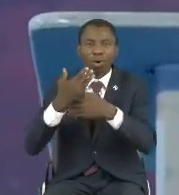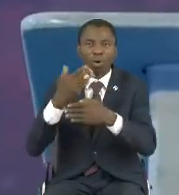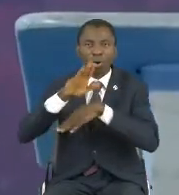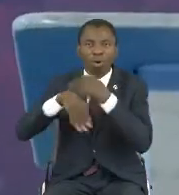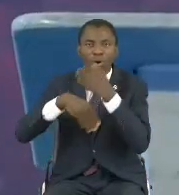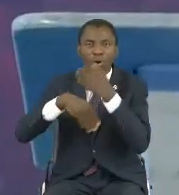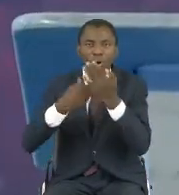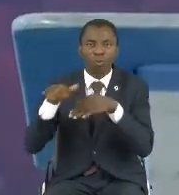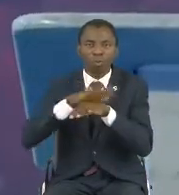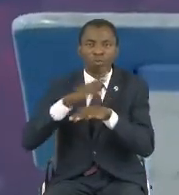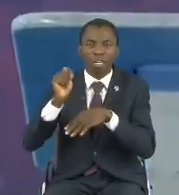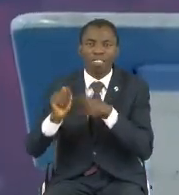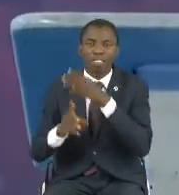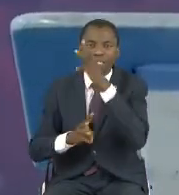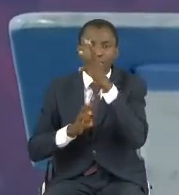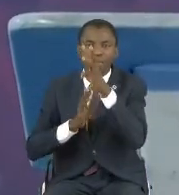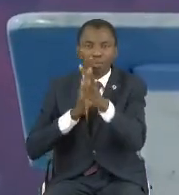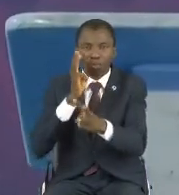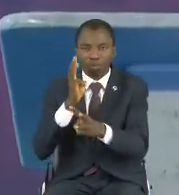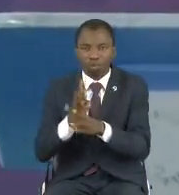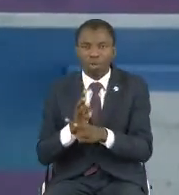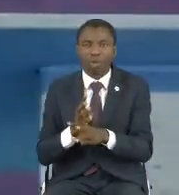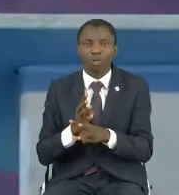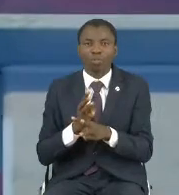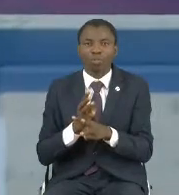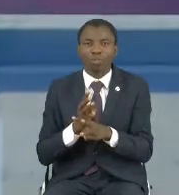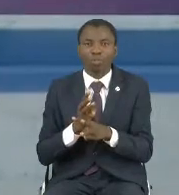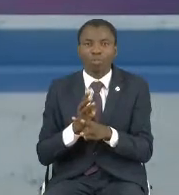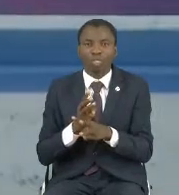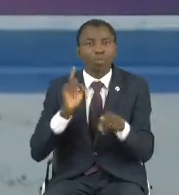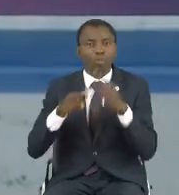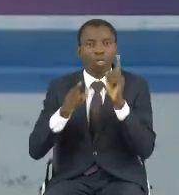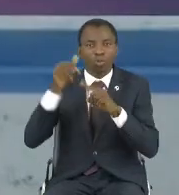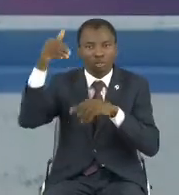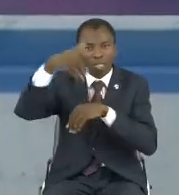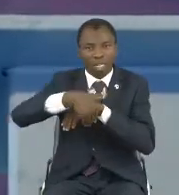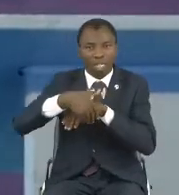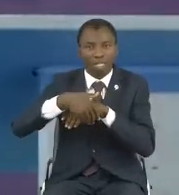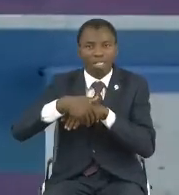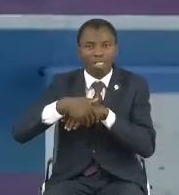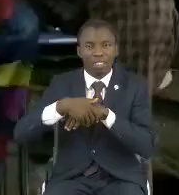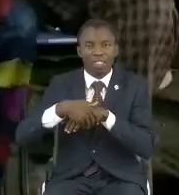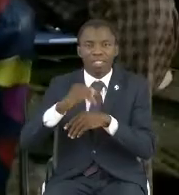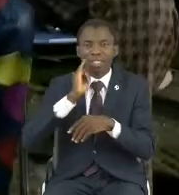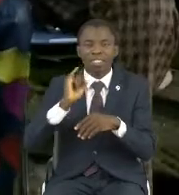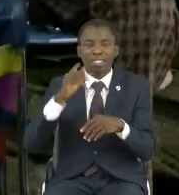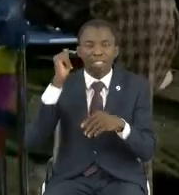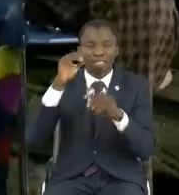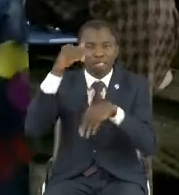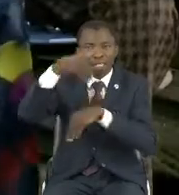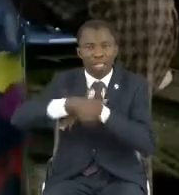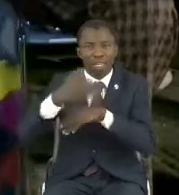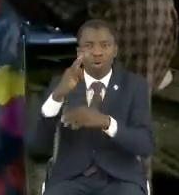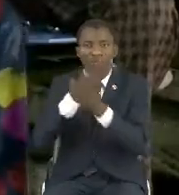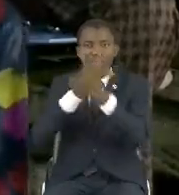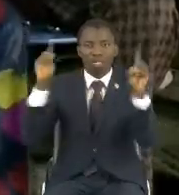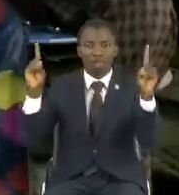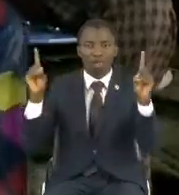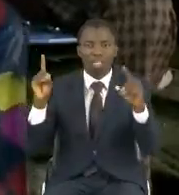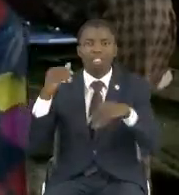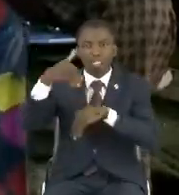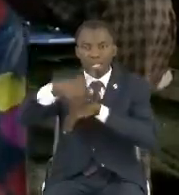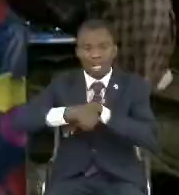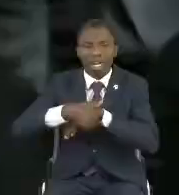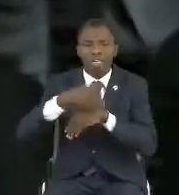of retribution under the curse. But tonight is a night of deliverance. A night